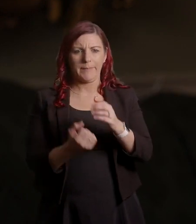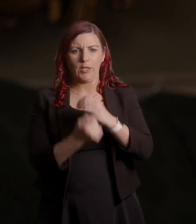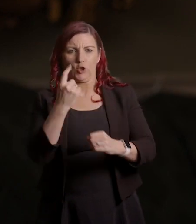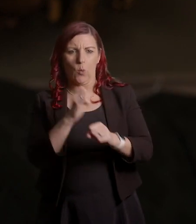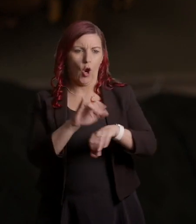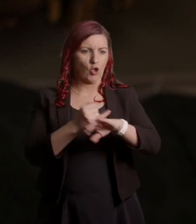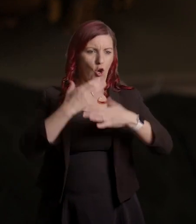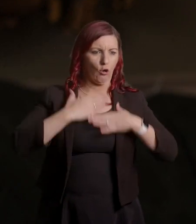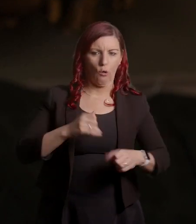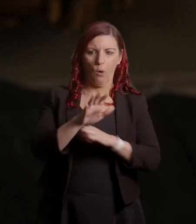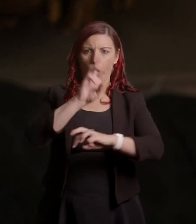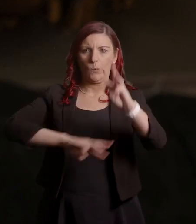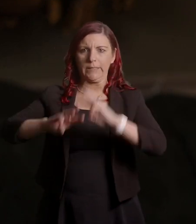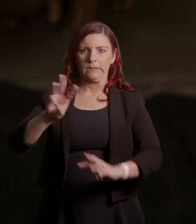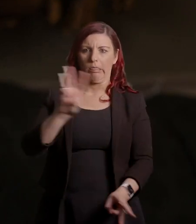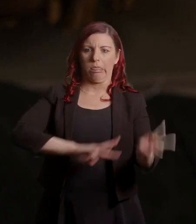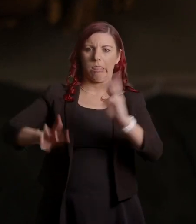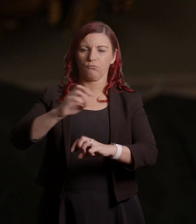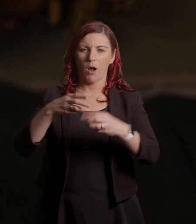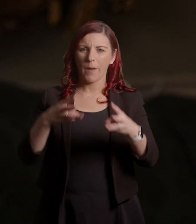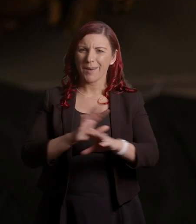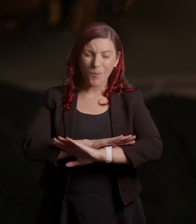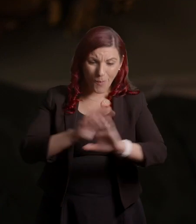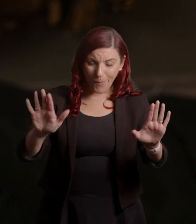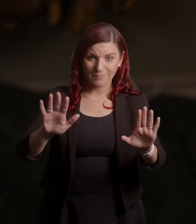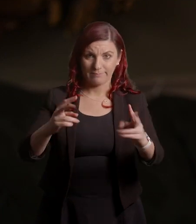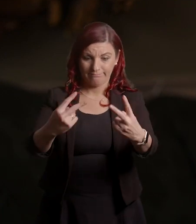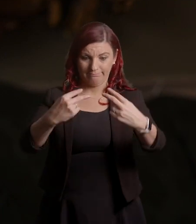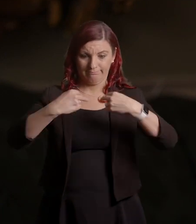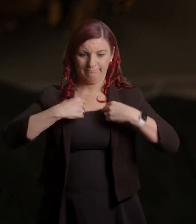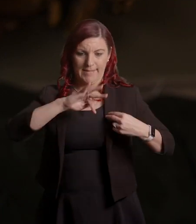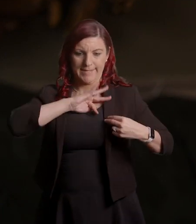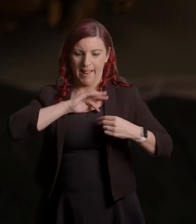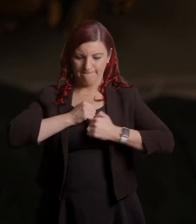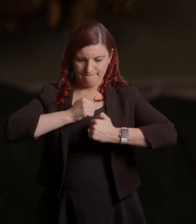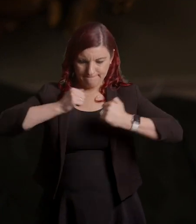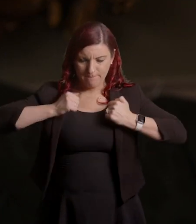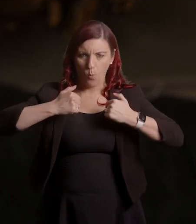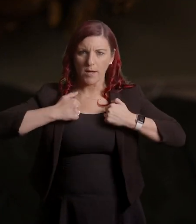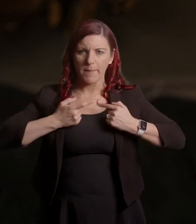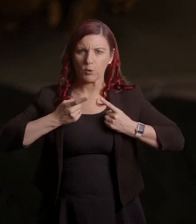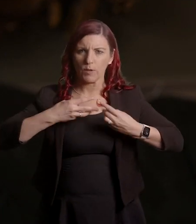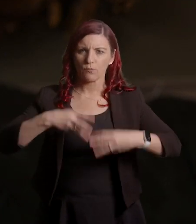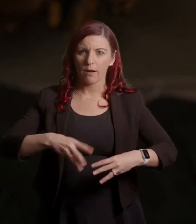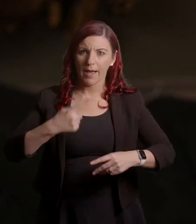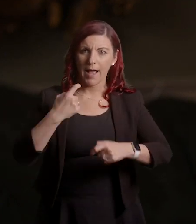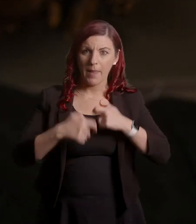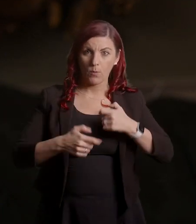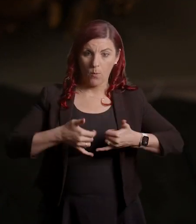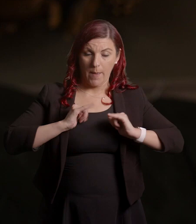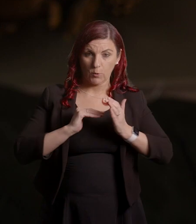or the colour of their jersey, or the wind was blown, that wasn't. It was themselves. What were they not doing right themselves? And once they got